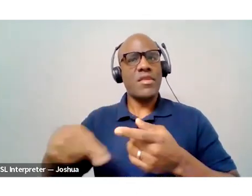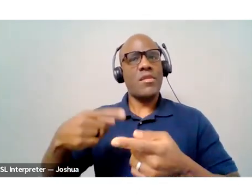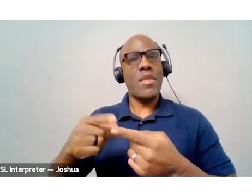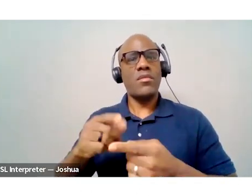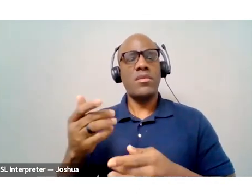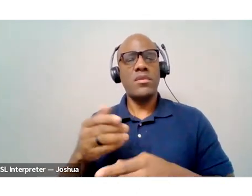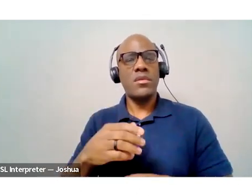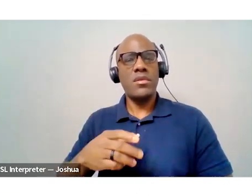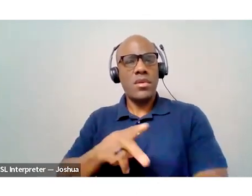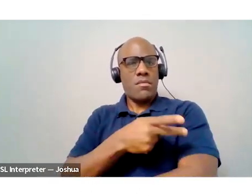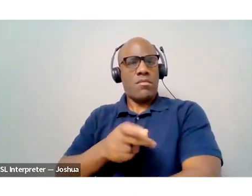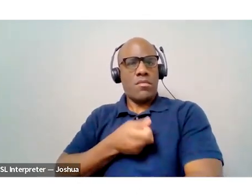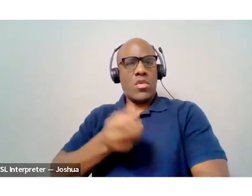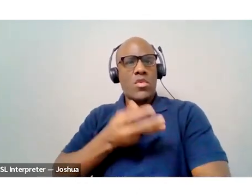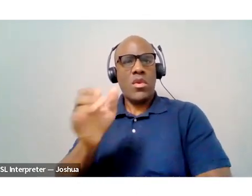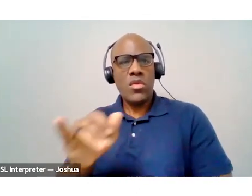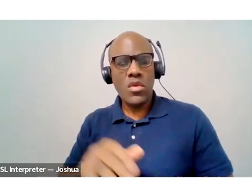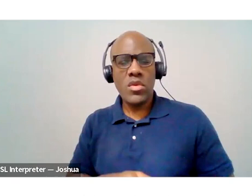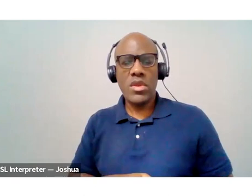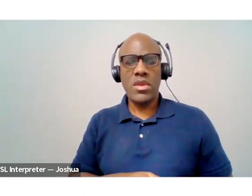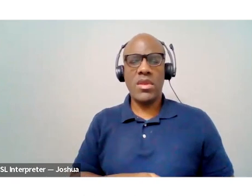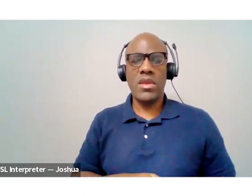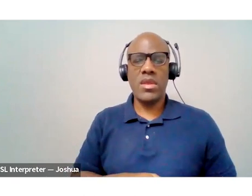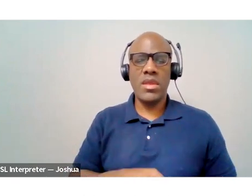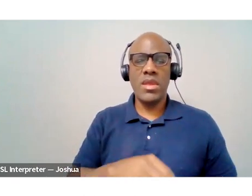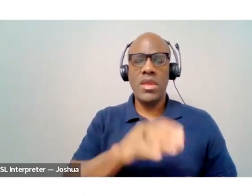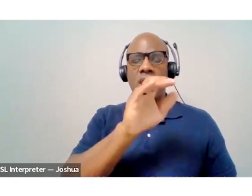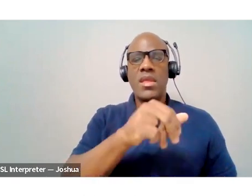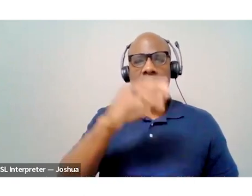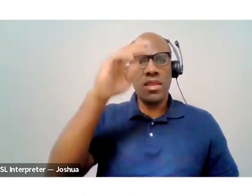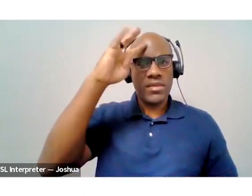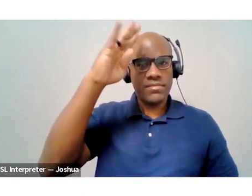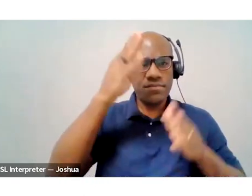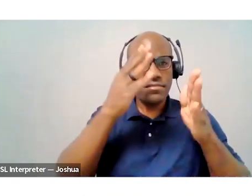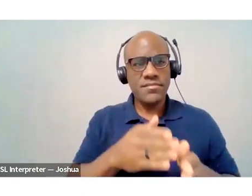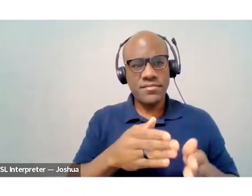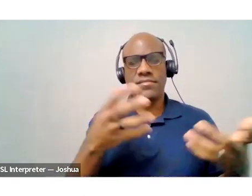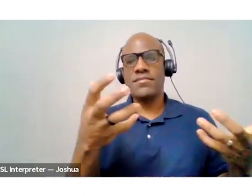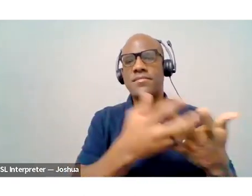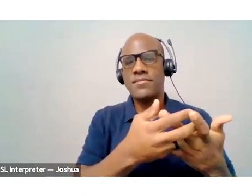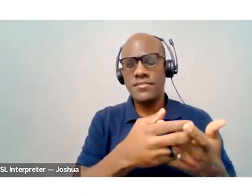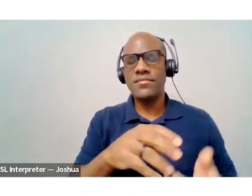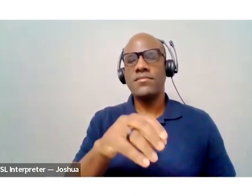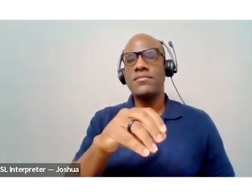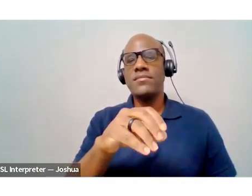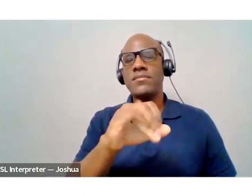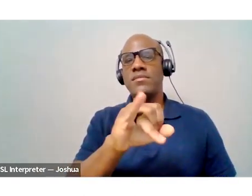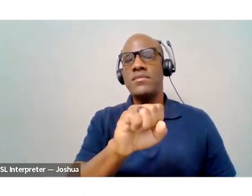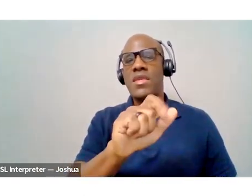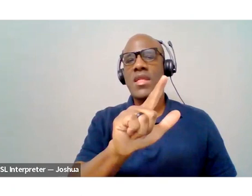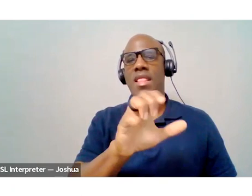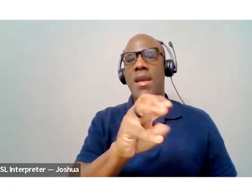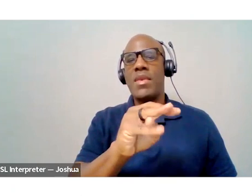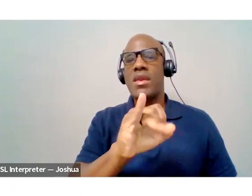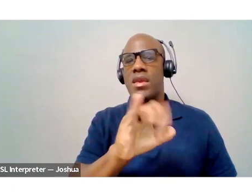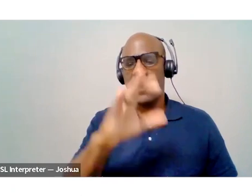of Islamic thought, because a lot of what ended up being the medium